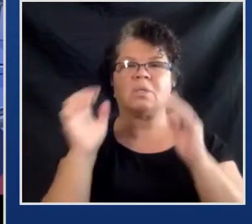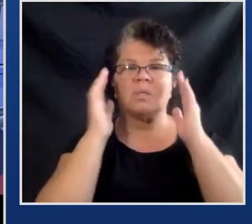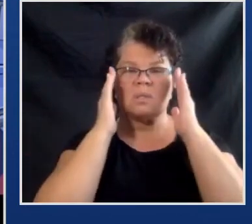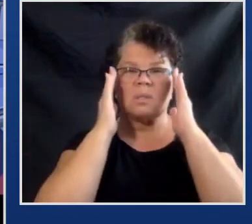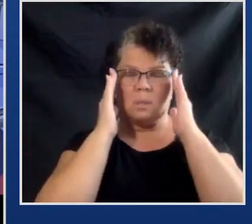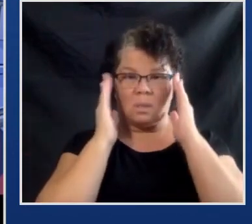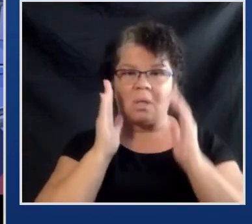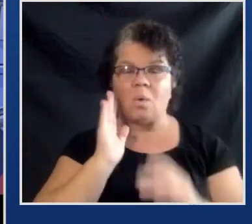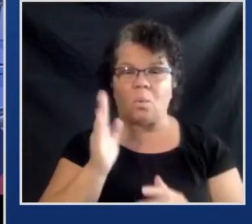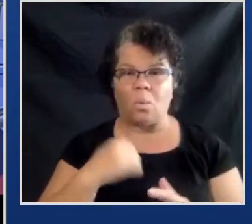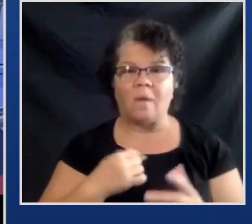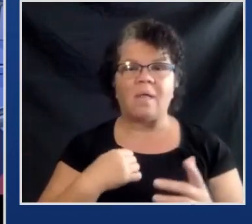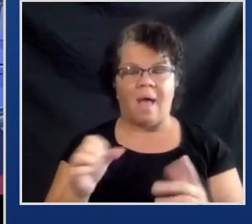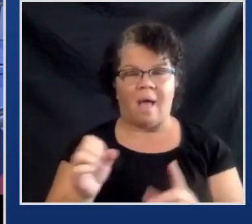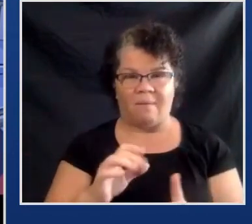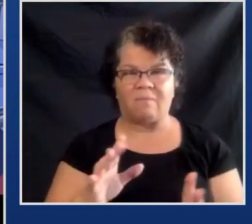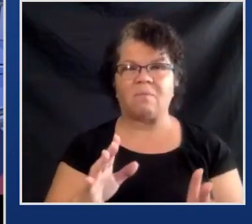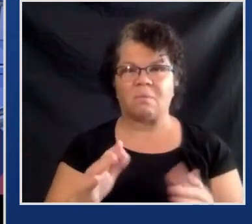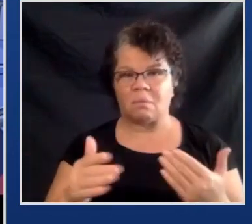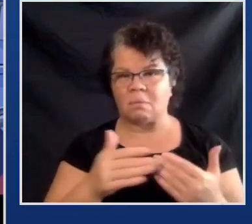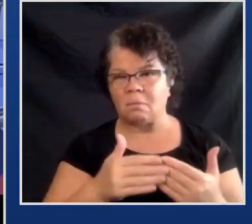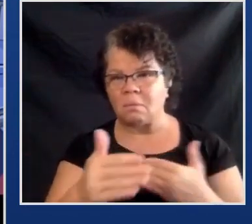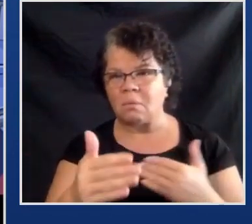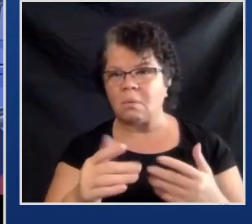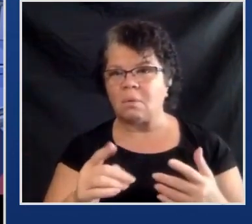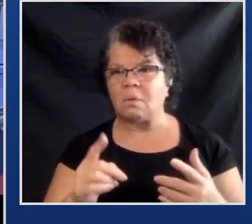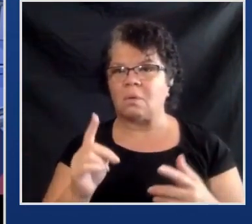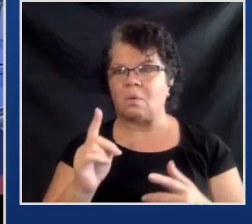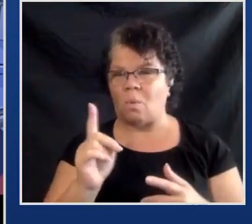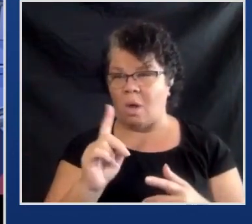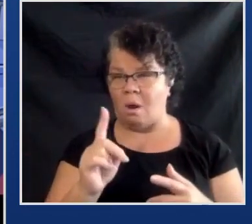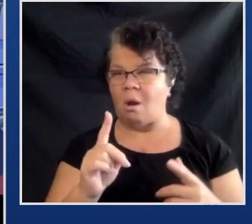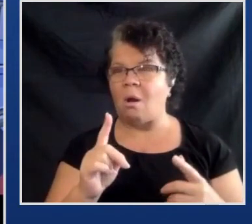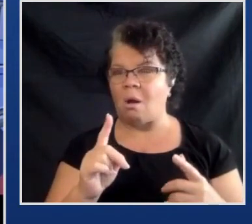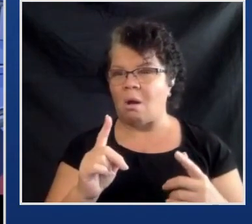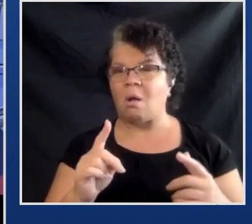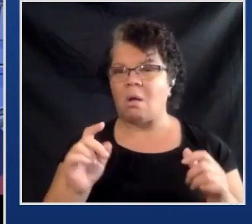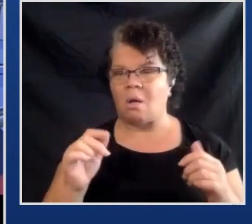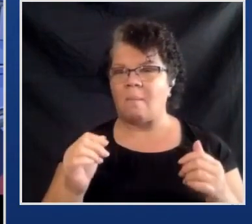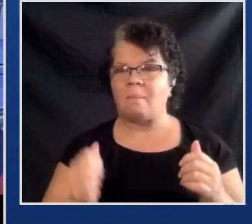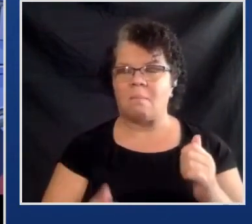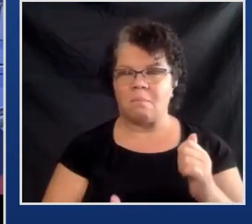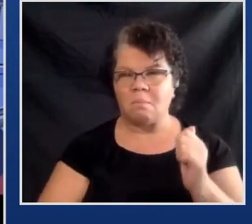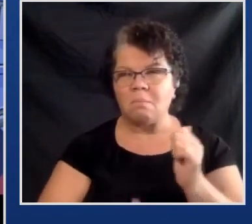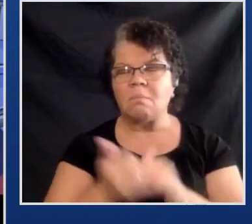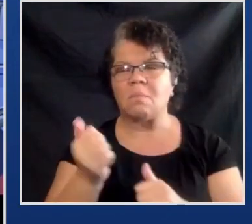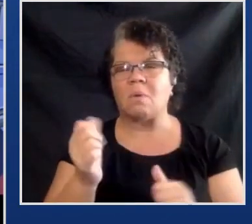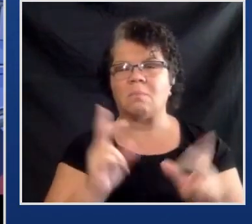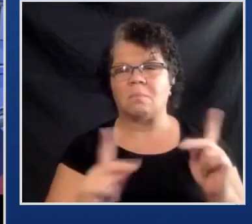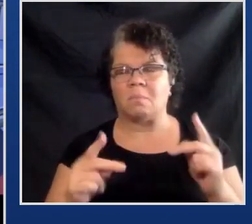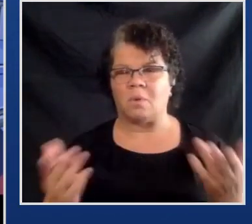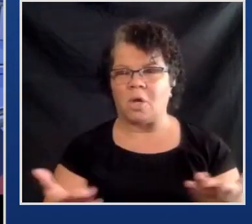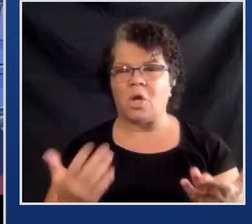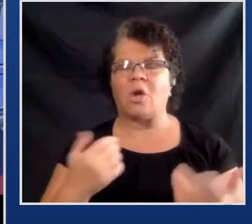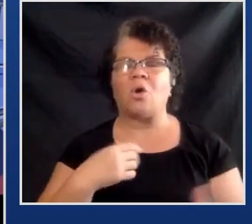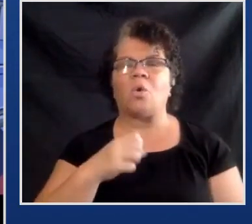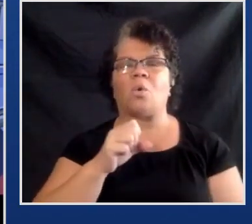a situation where, guess what? We have a majority in the United States Senate.